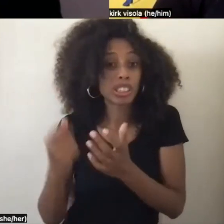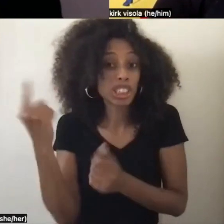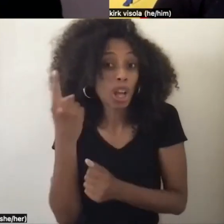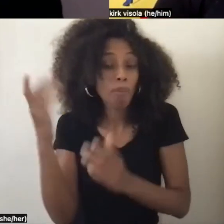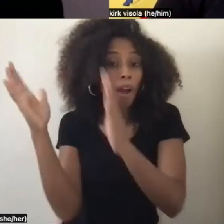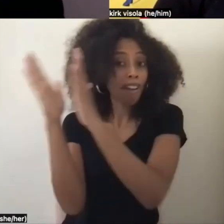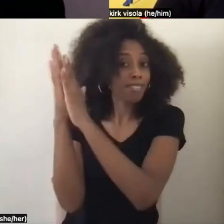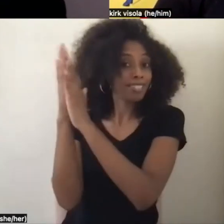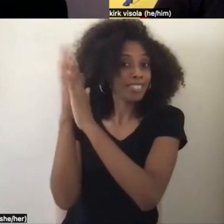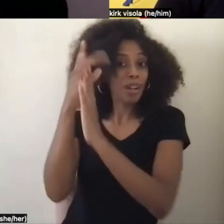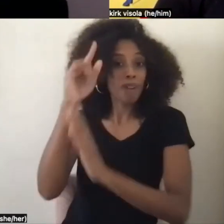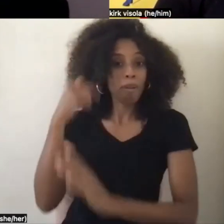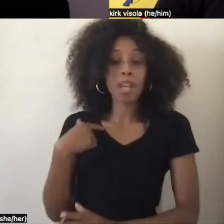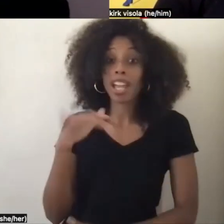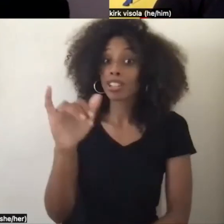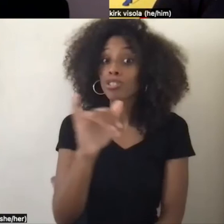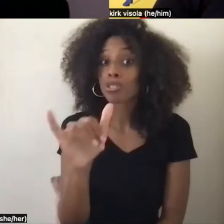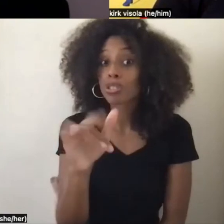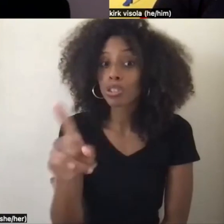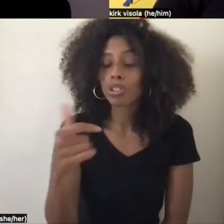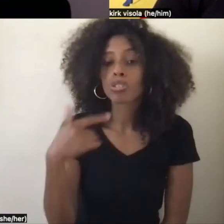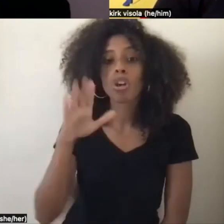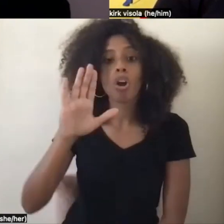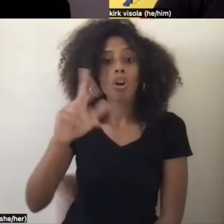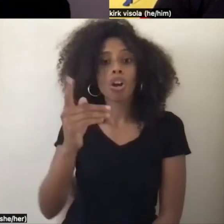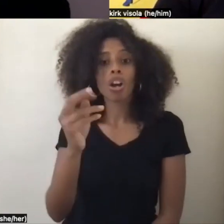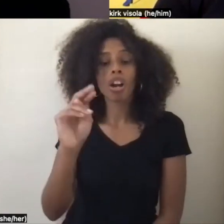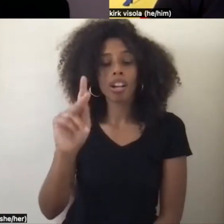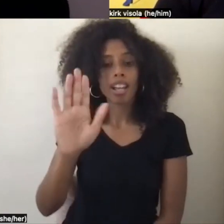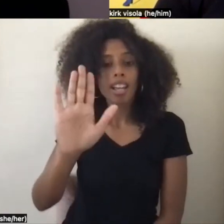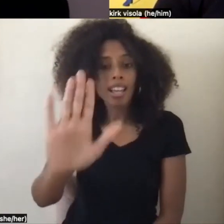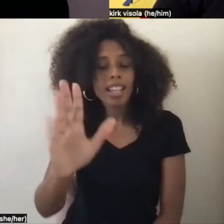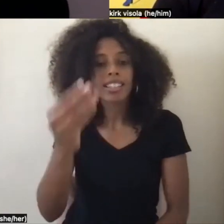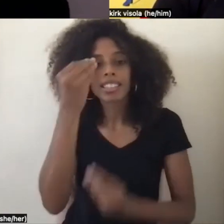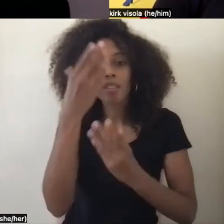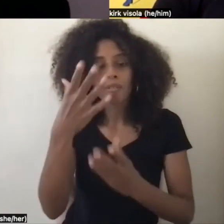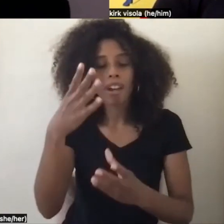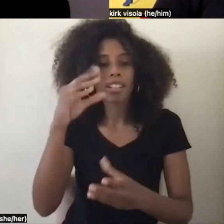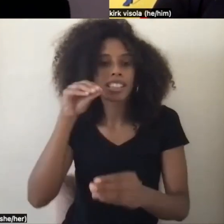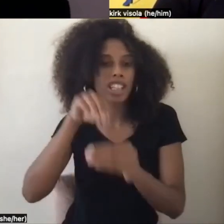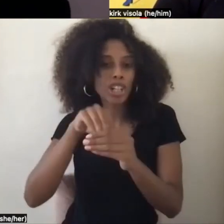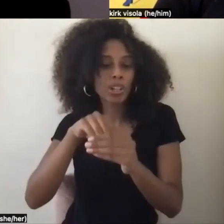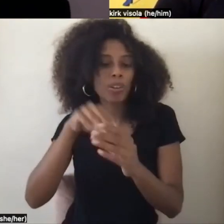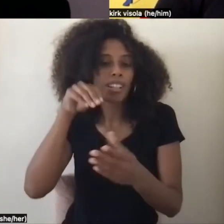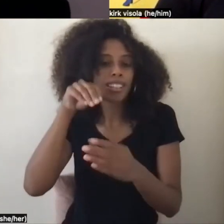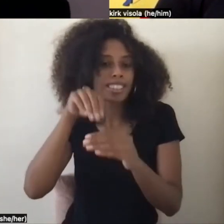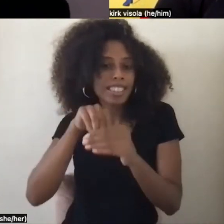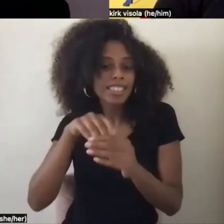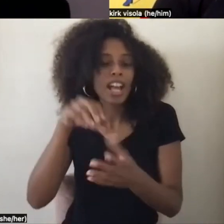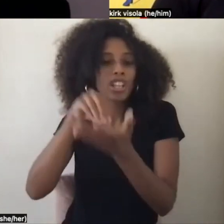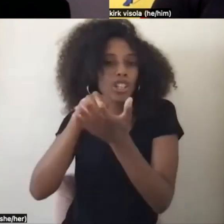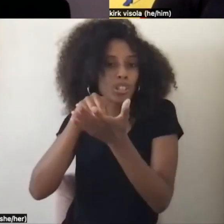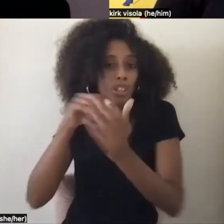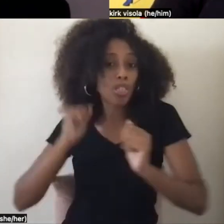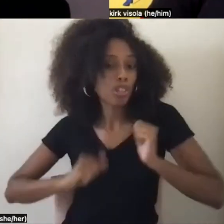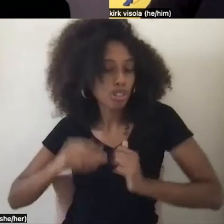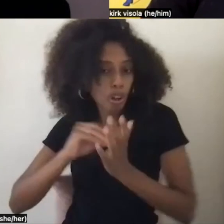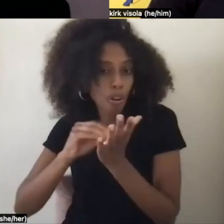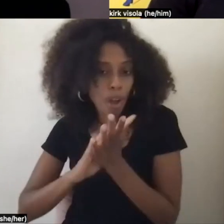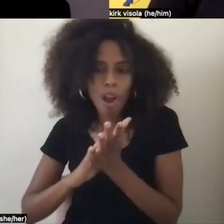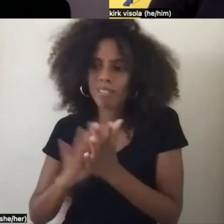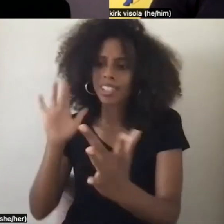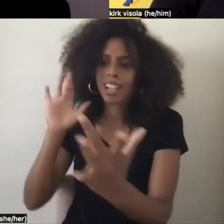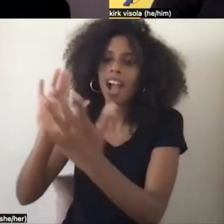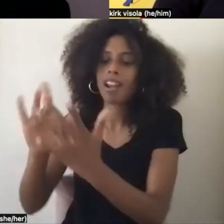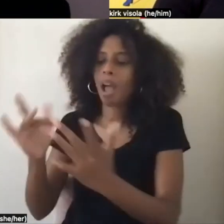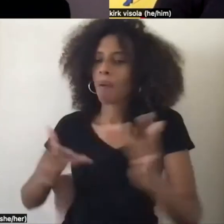know, Kirk's information will be in the show notes when this is published. So just click on it, reach out. Like he said, I'm so excited for everybody who's going to